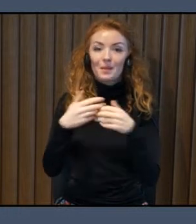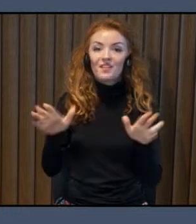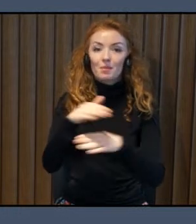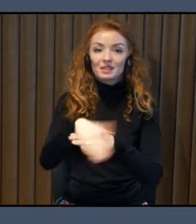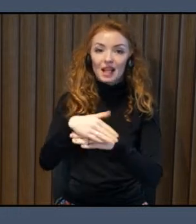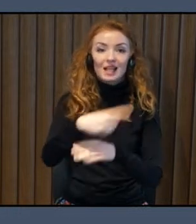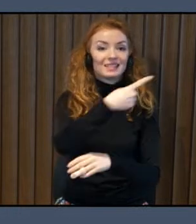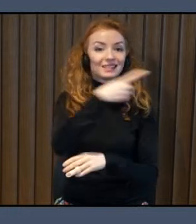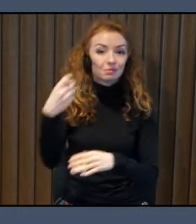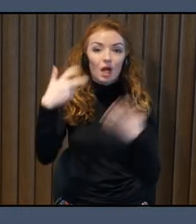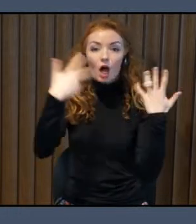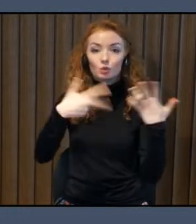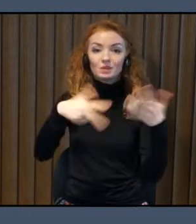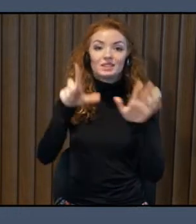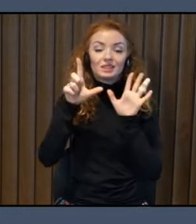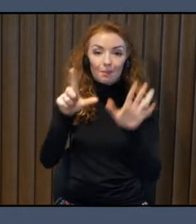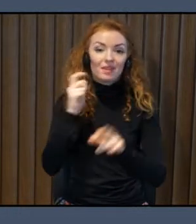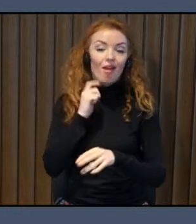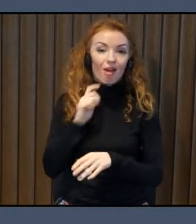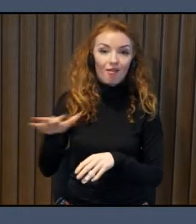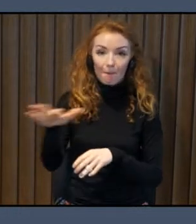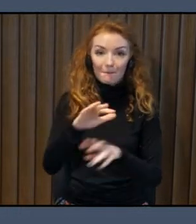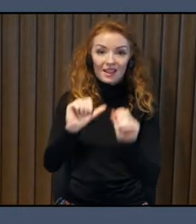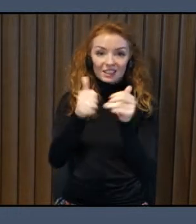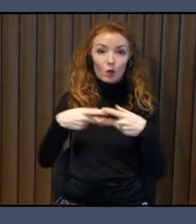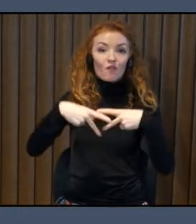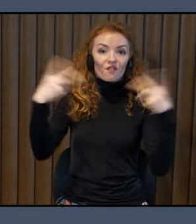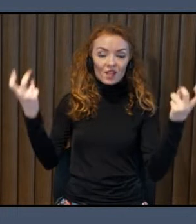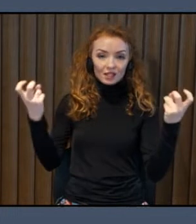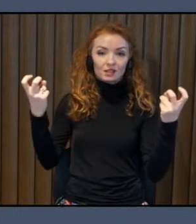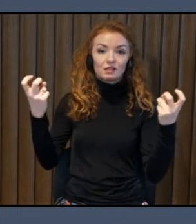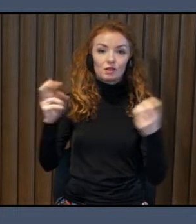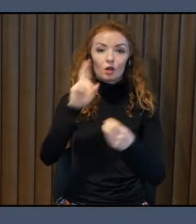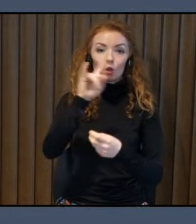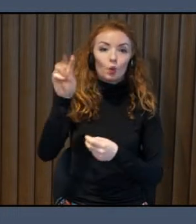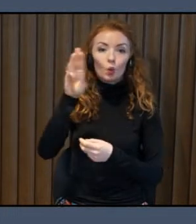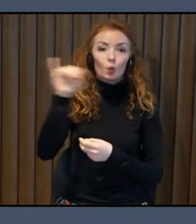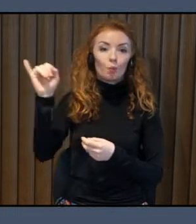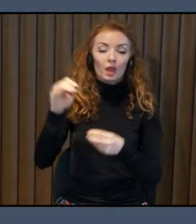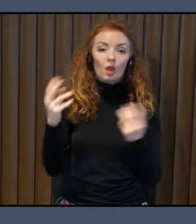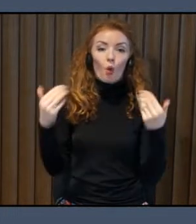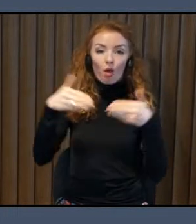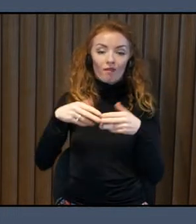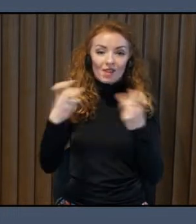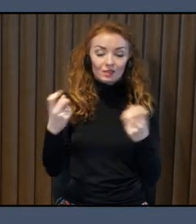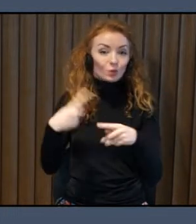object in Brīvības Street 187 in Jēkabpils, and they created a